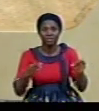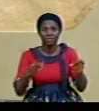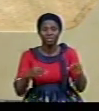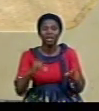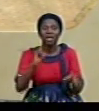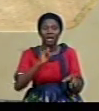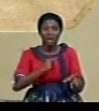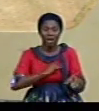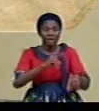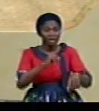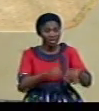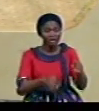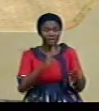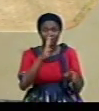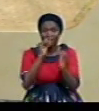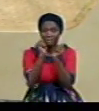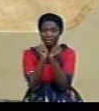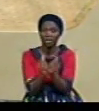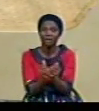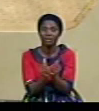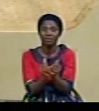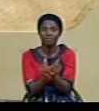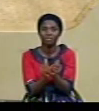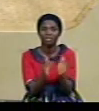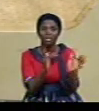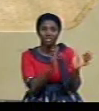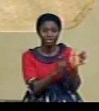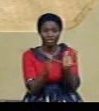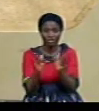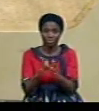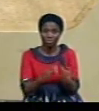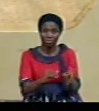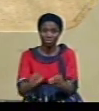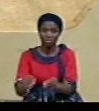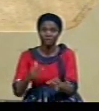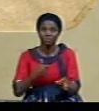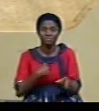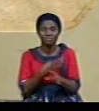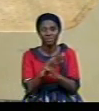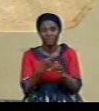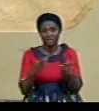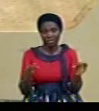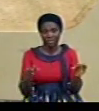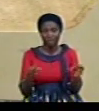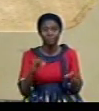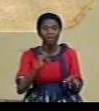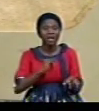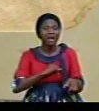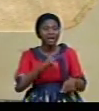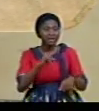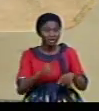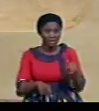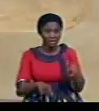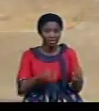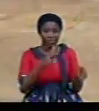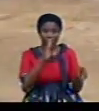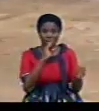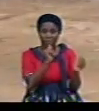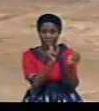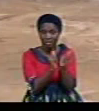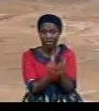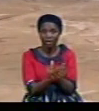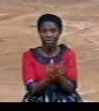me free I cannot be bound Jesus sets me free I I